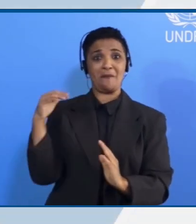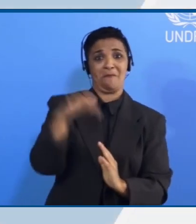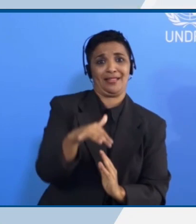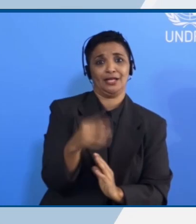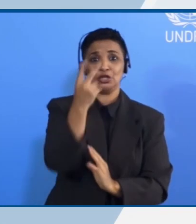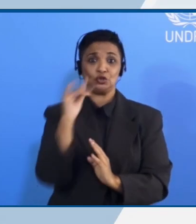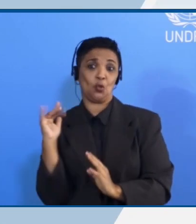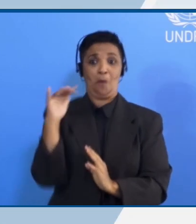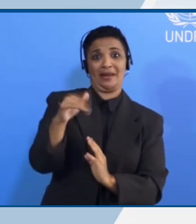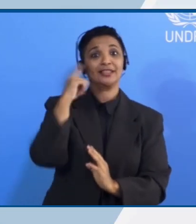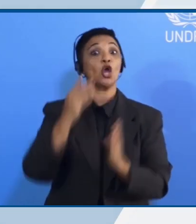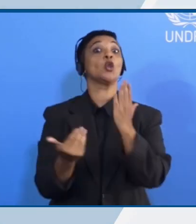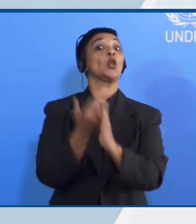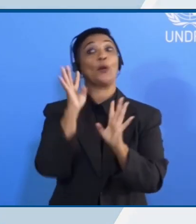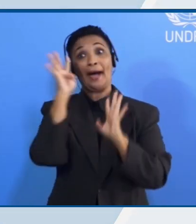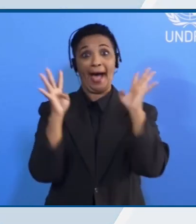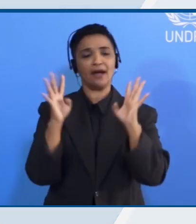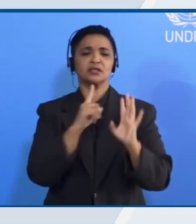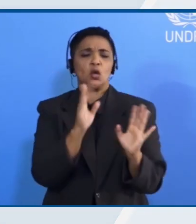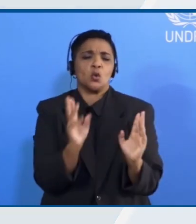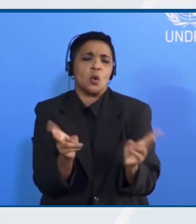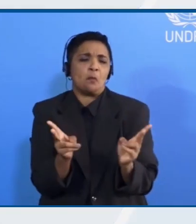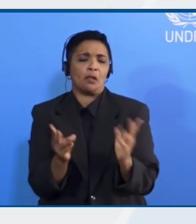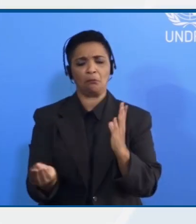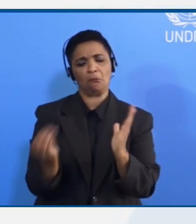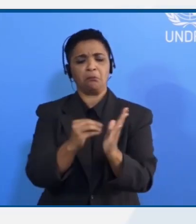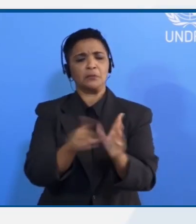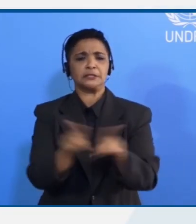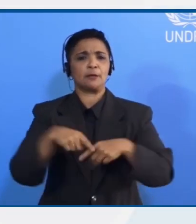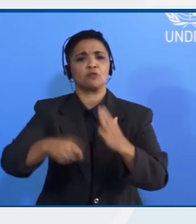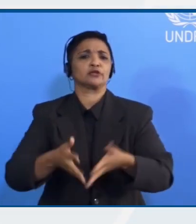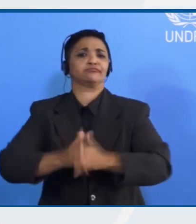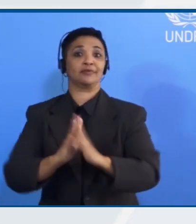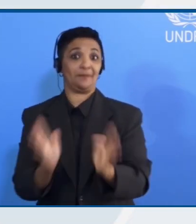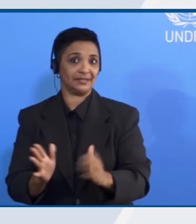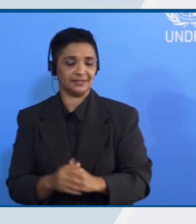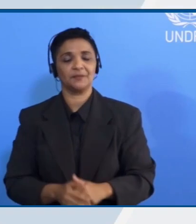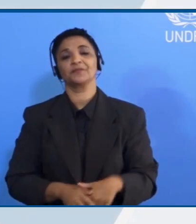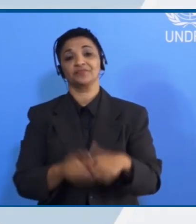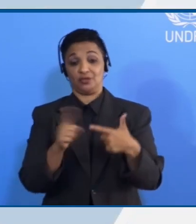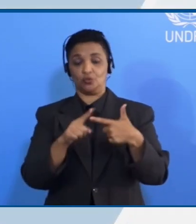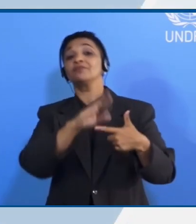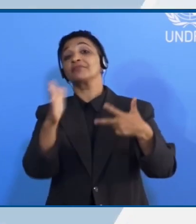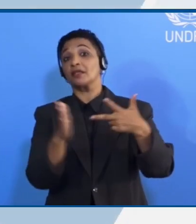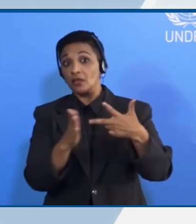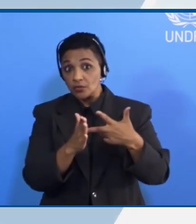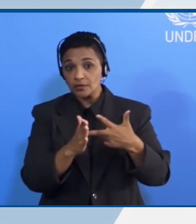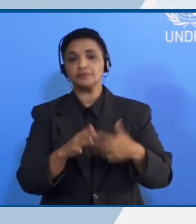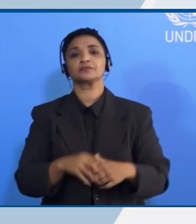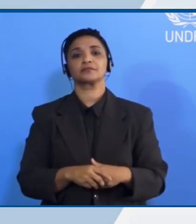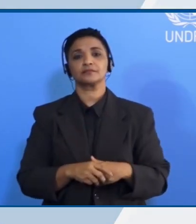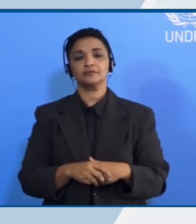it innovative. Just call it something that needs to be done in mainstream. Number three, governments could